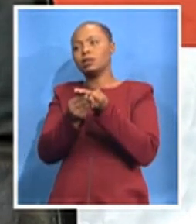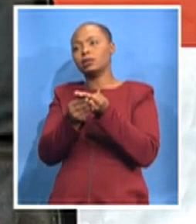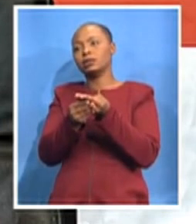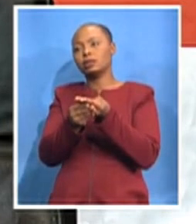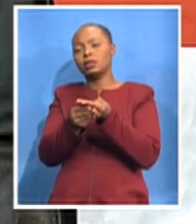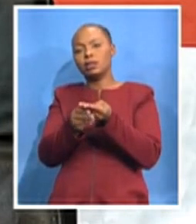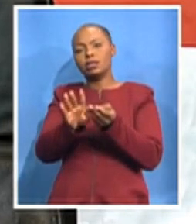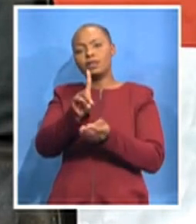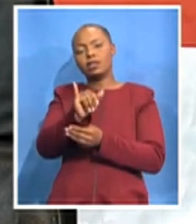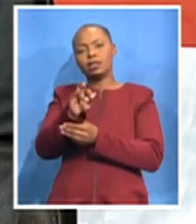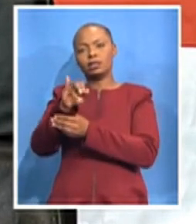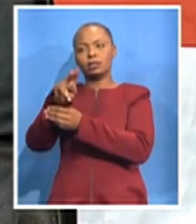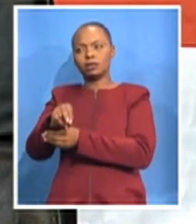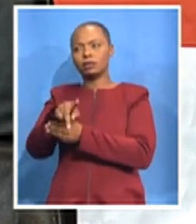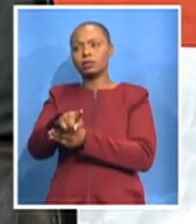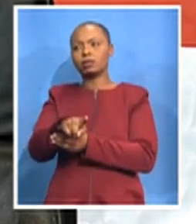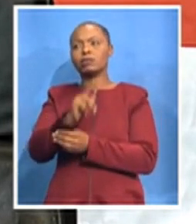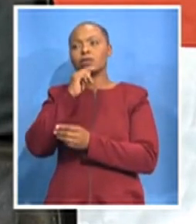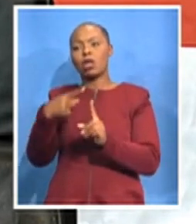Therefore, Lepelle was issued